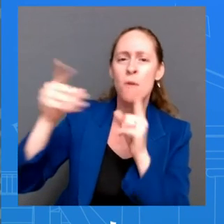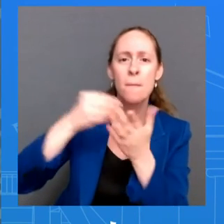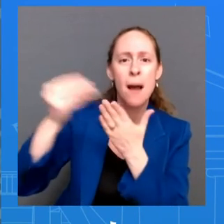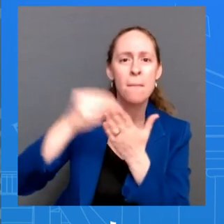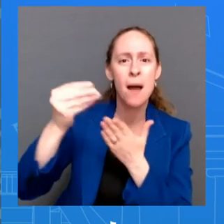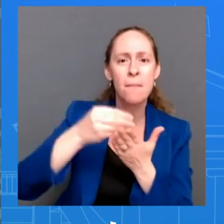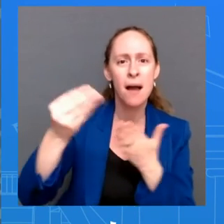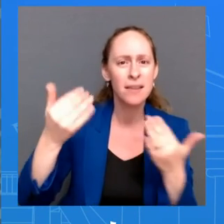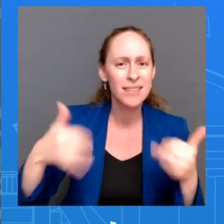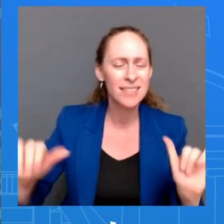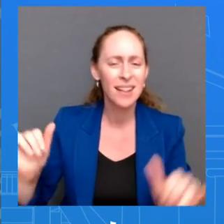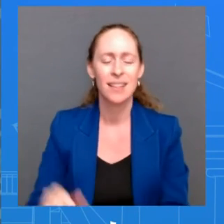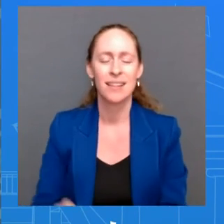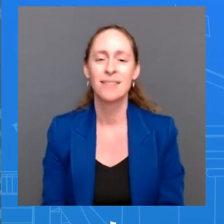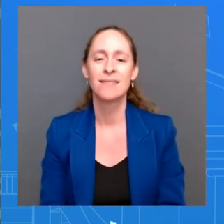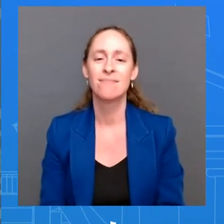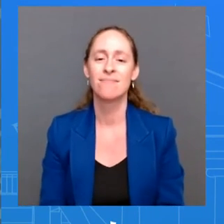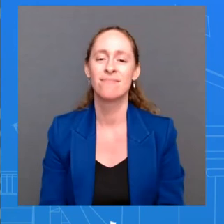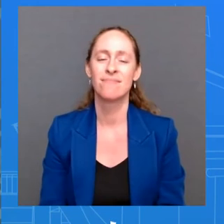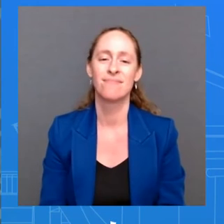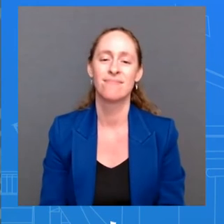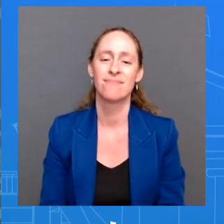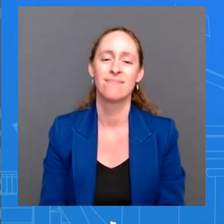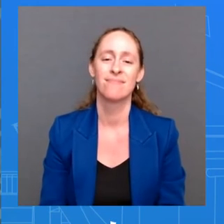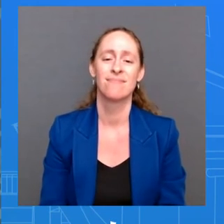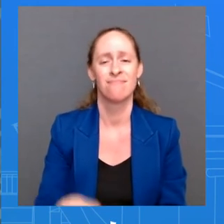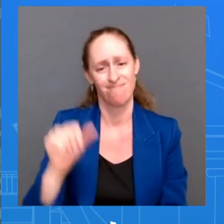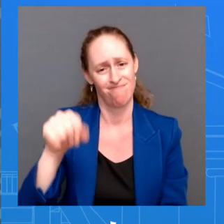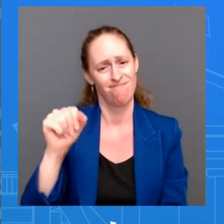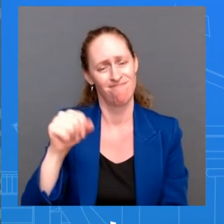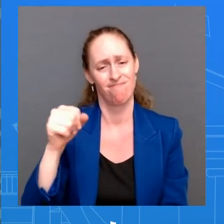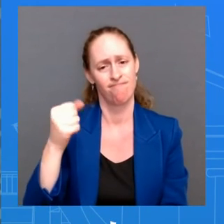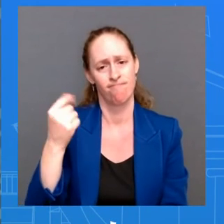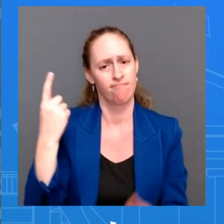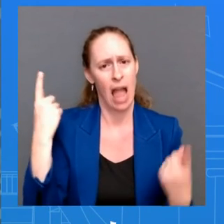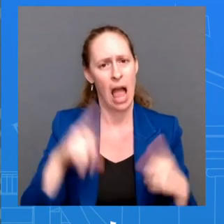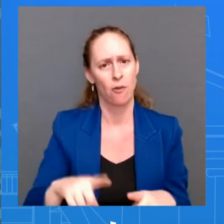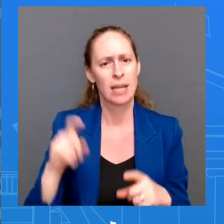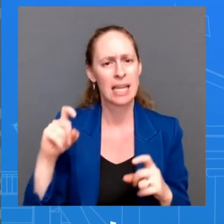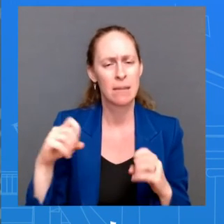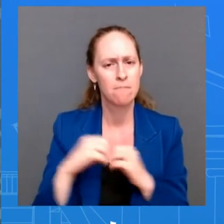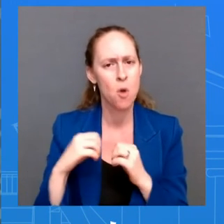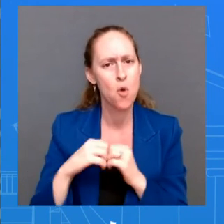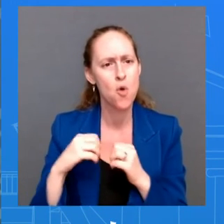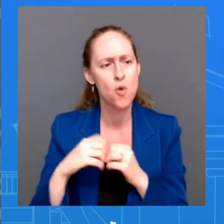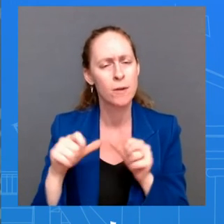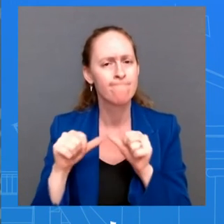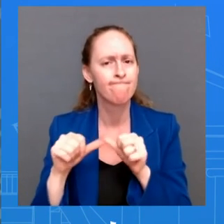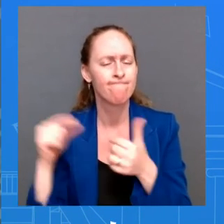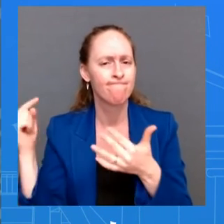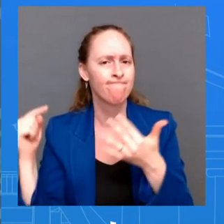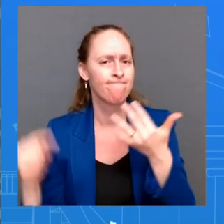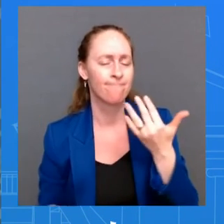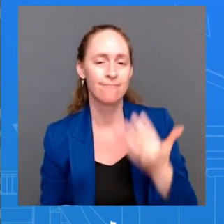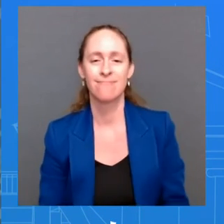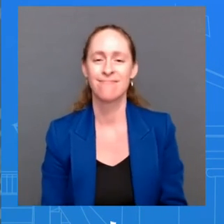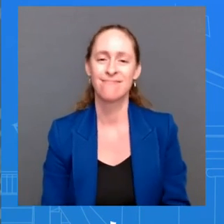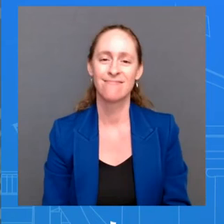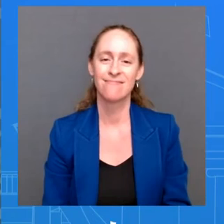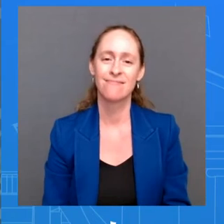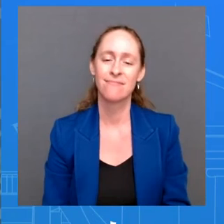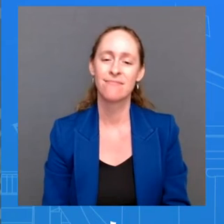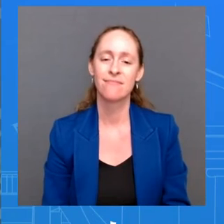talk about high costs, which is why we continue to talk about the bills that we're seeing in Congress, in particular